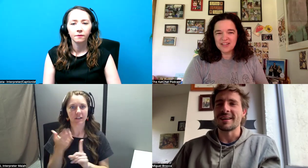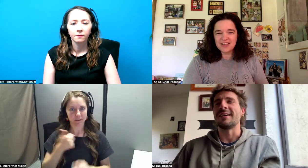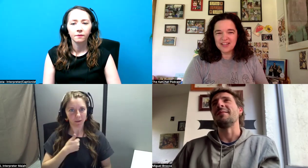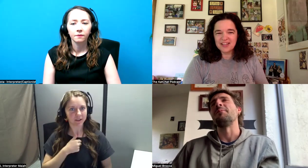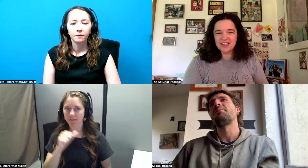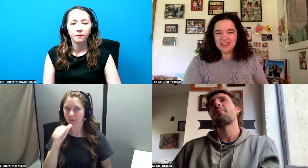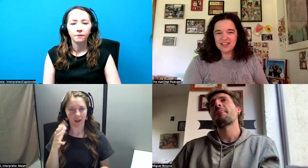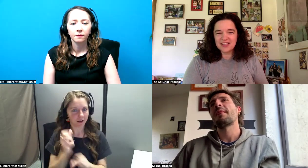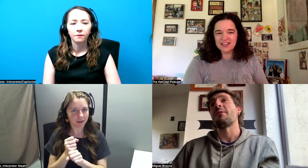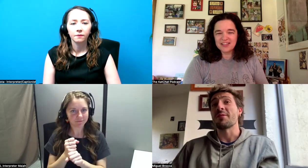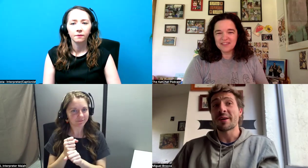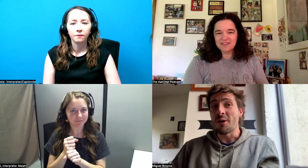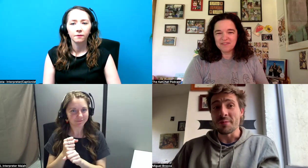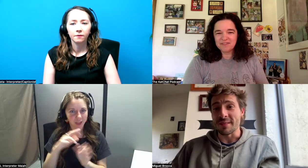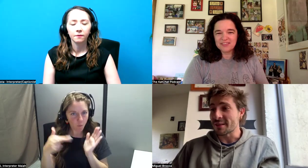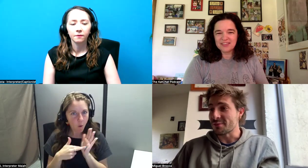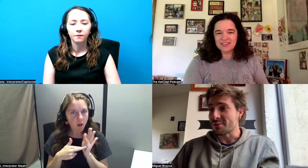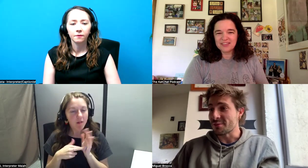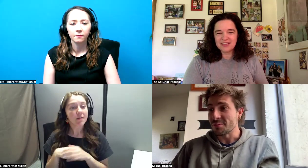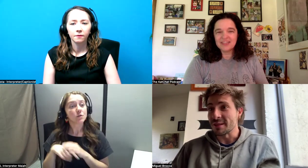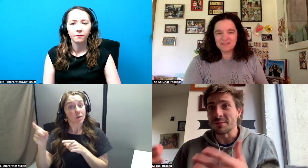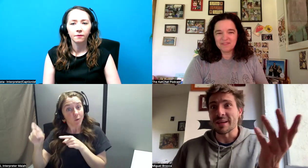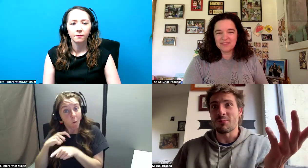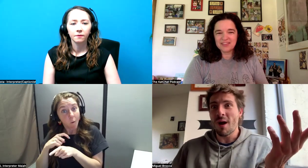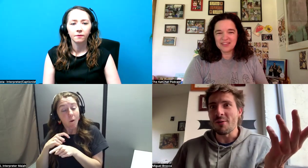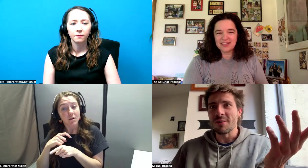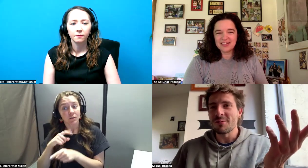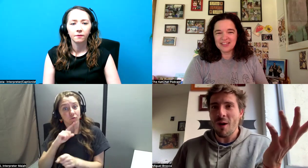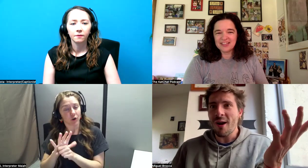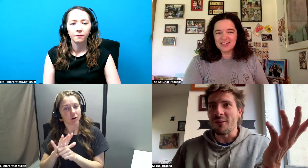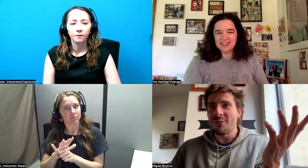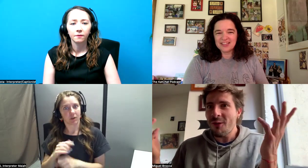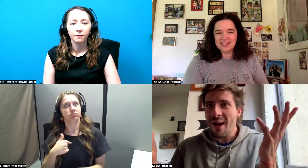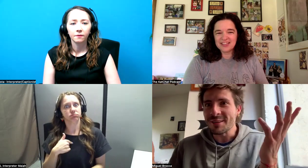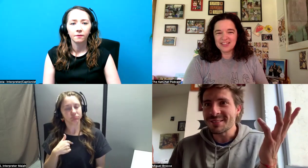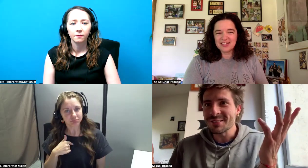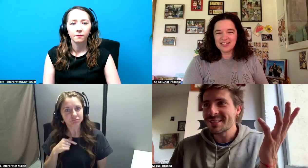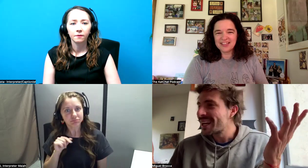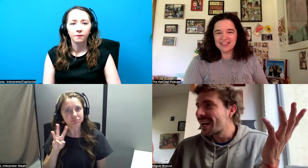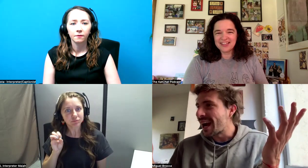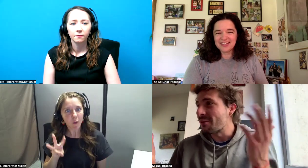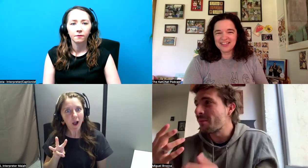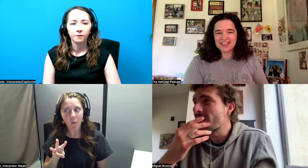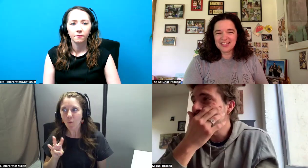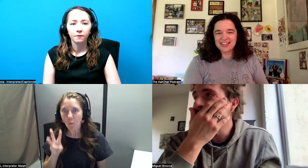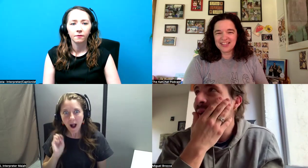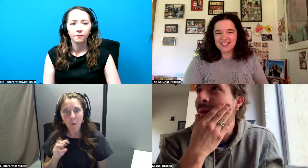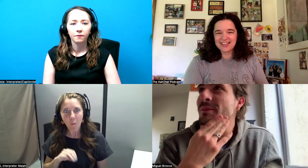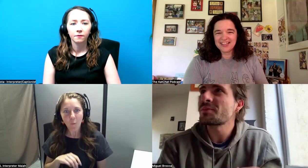it. And when they called me and they confirmed it, it was like, wow, wow, wow. It's just, I